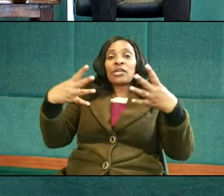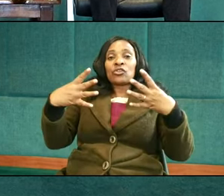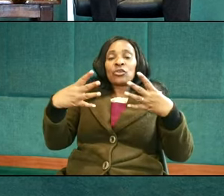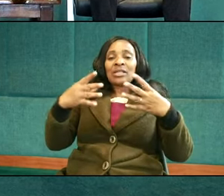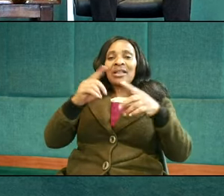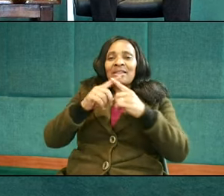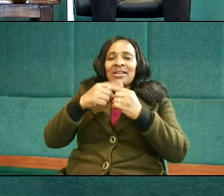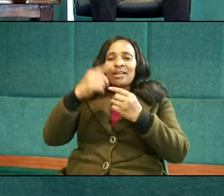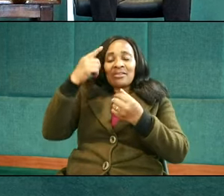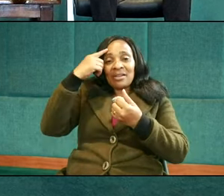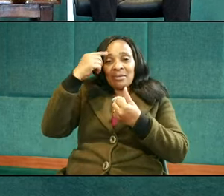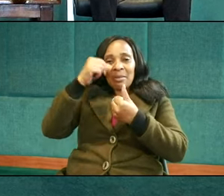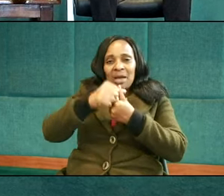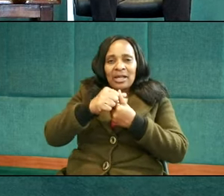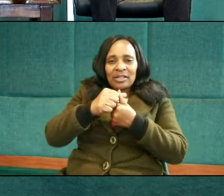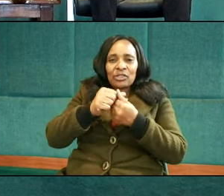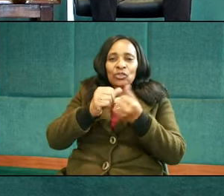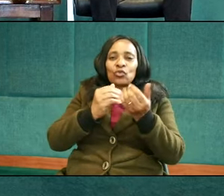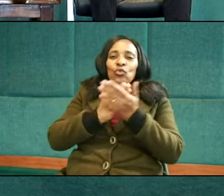by repentance.